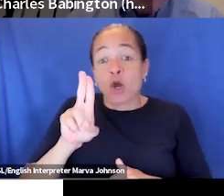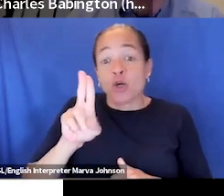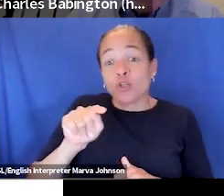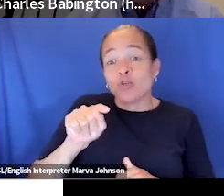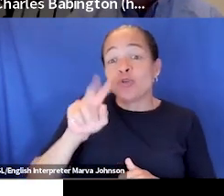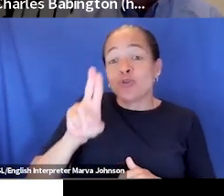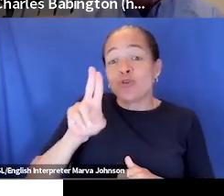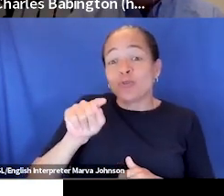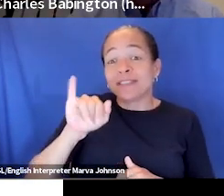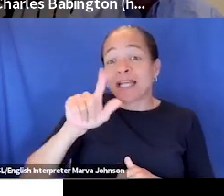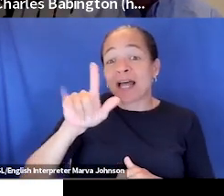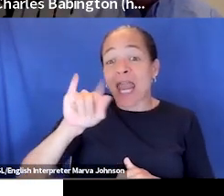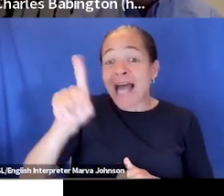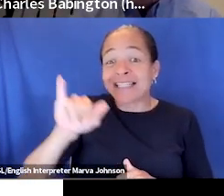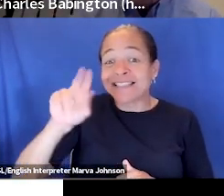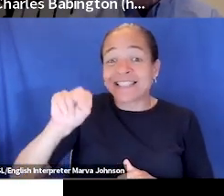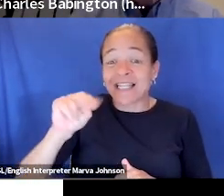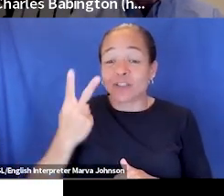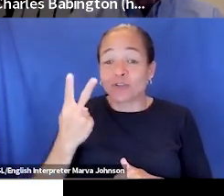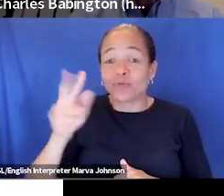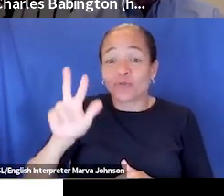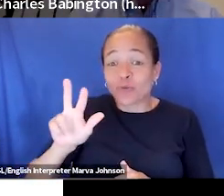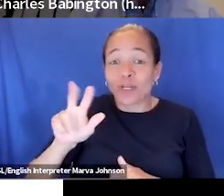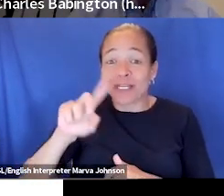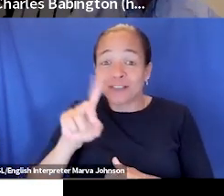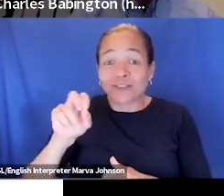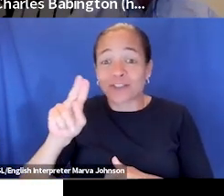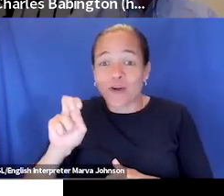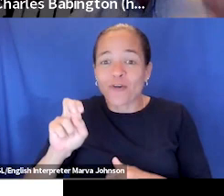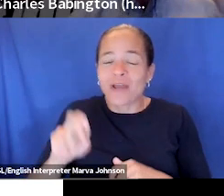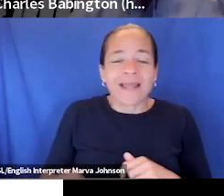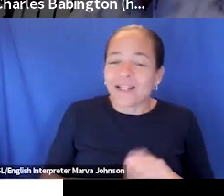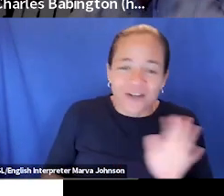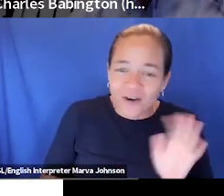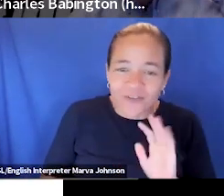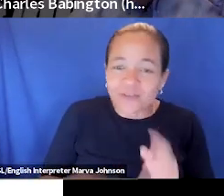No, please. They're just using the 2-3 zone. So these